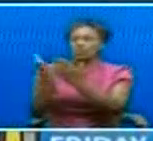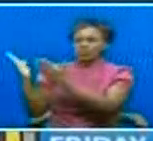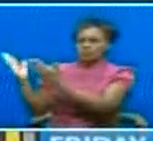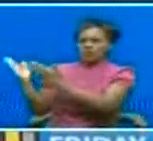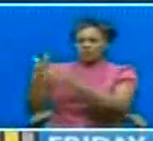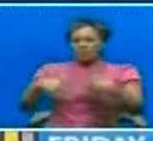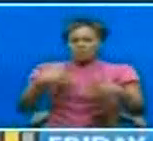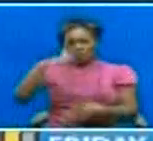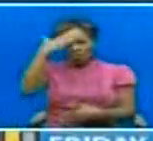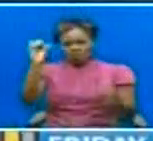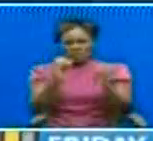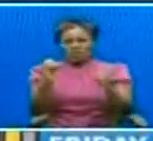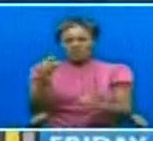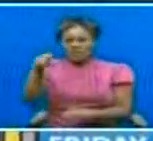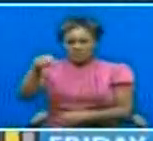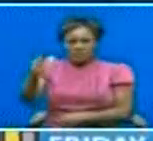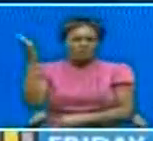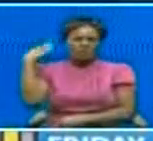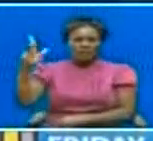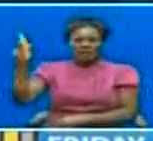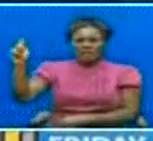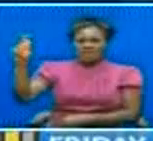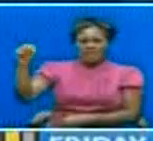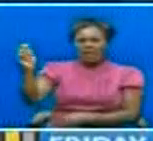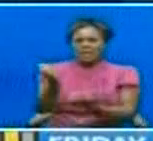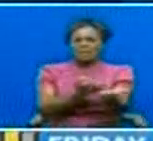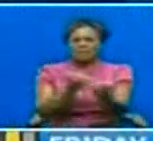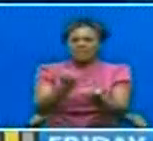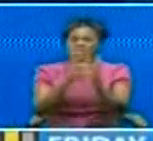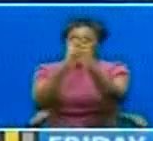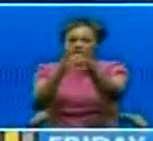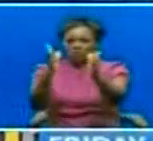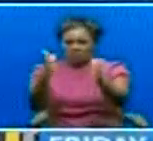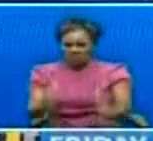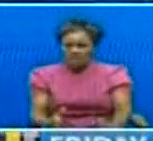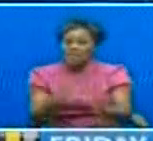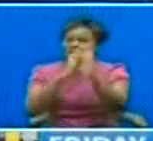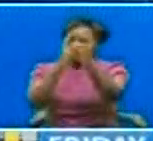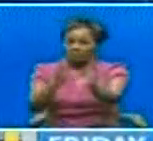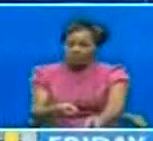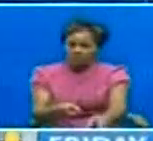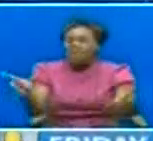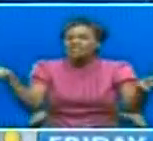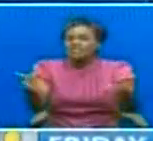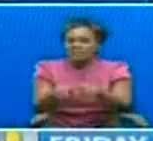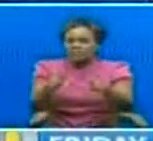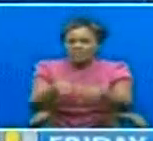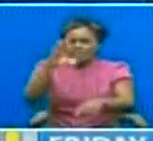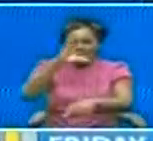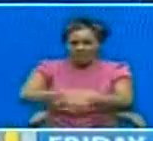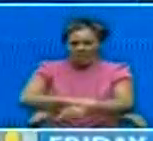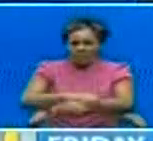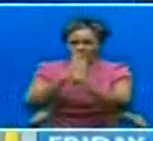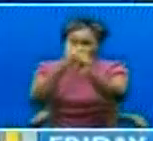who do not know. Well, she is a former KTN business anchor and reporter. There she was reporting. She also won the